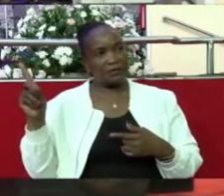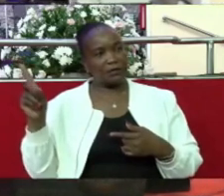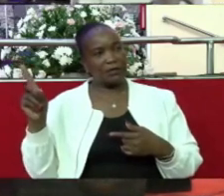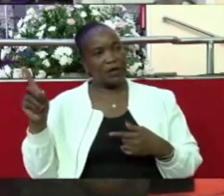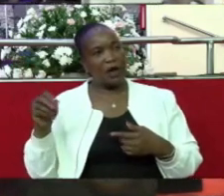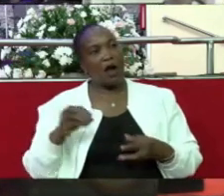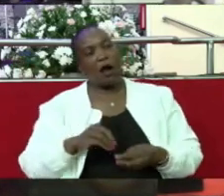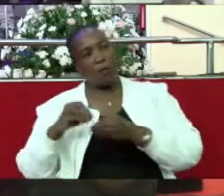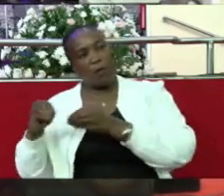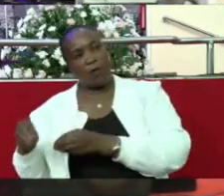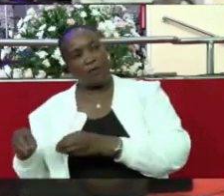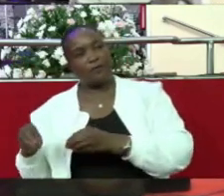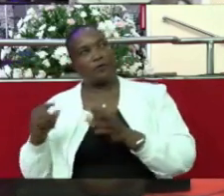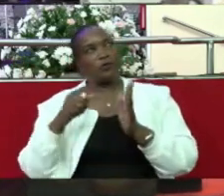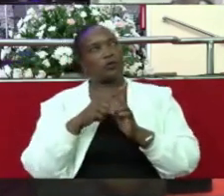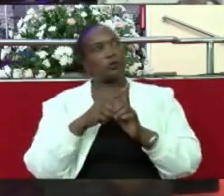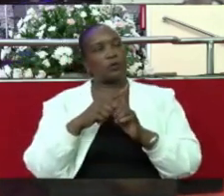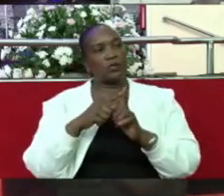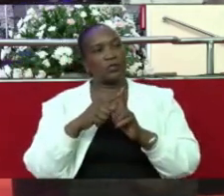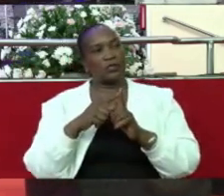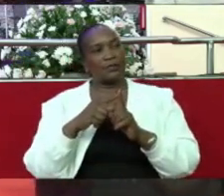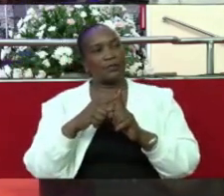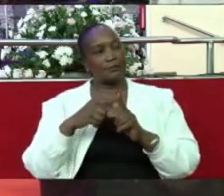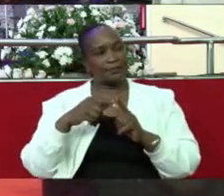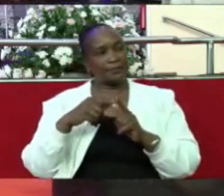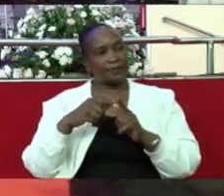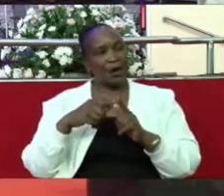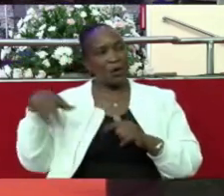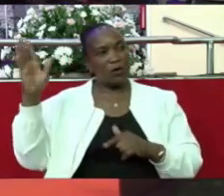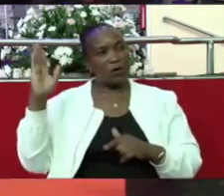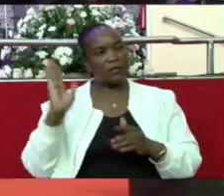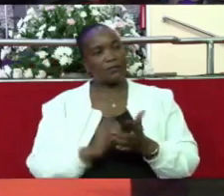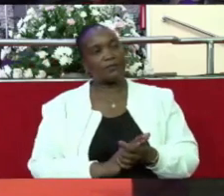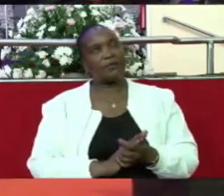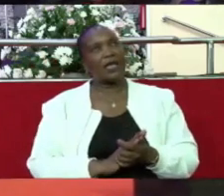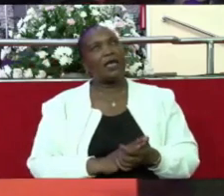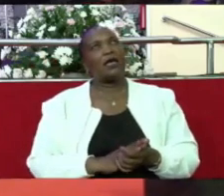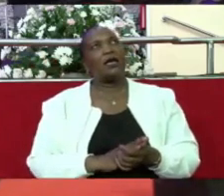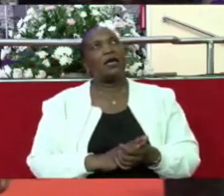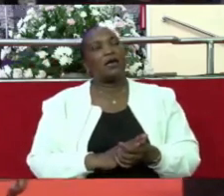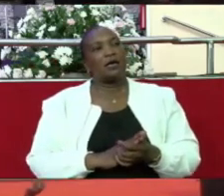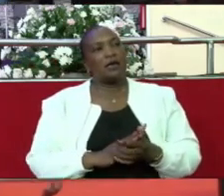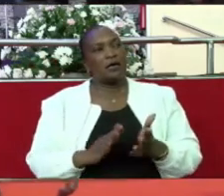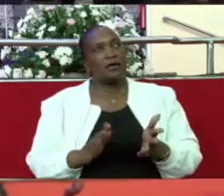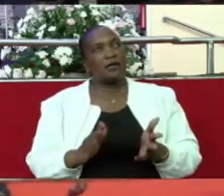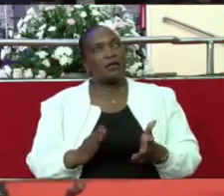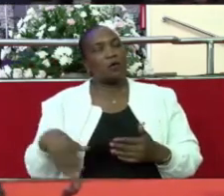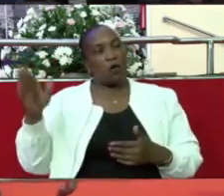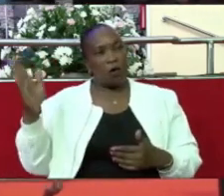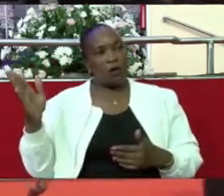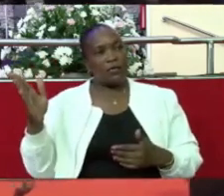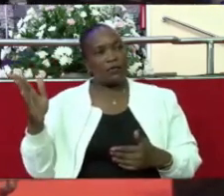grace. And it says when we do so, then you obtain mercy. When the mercy of